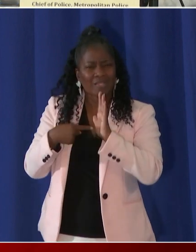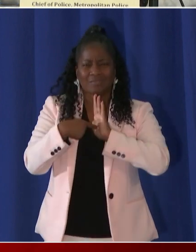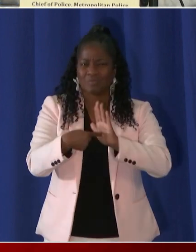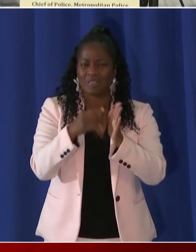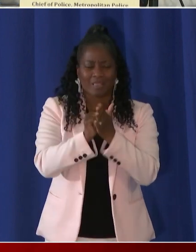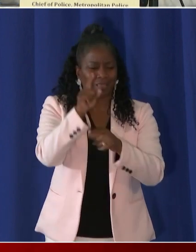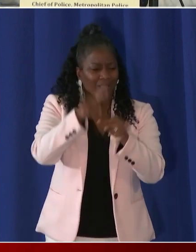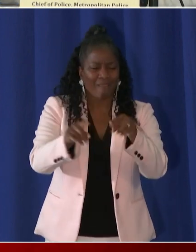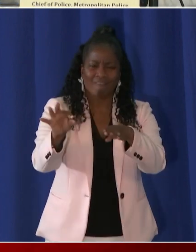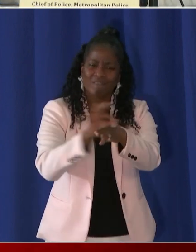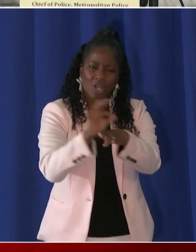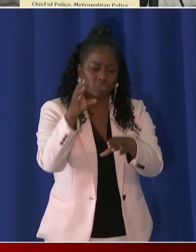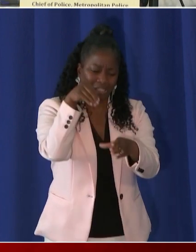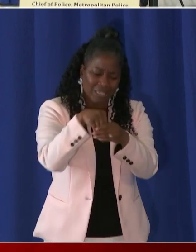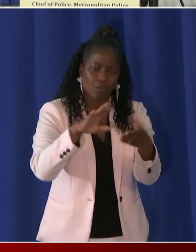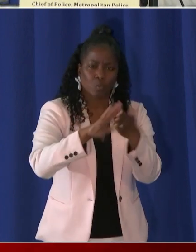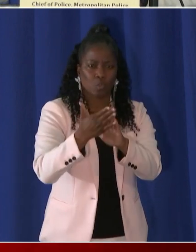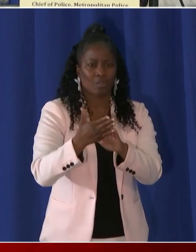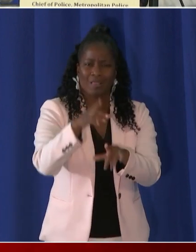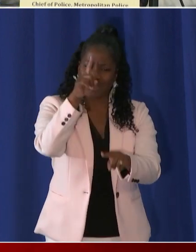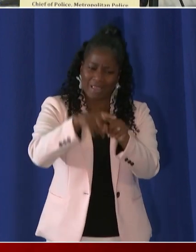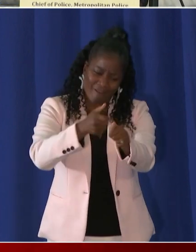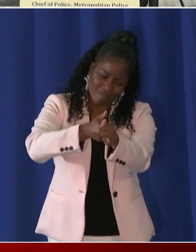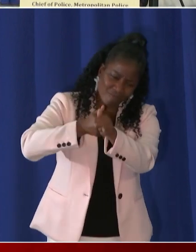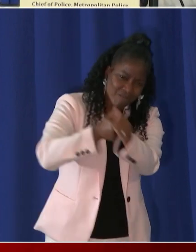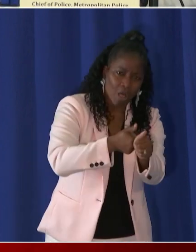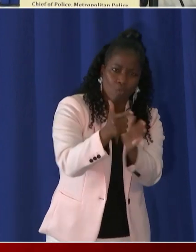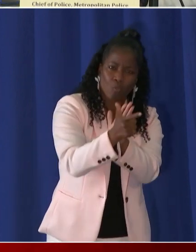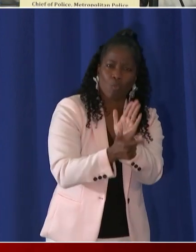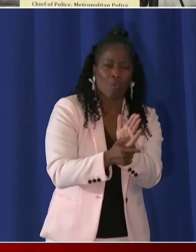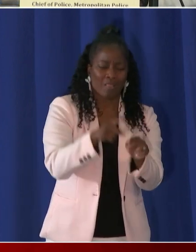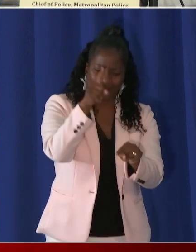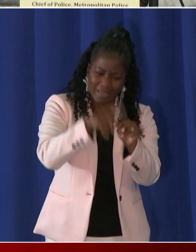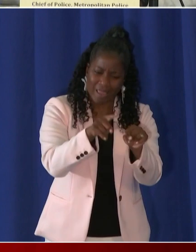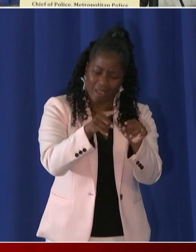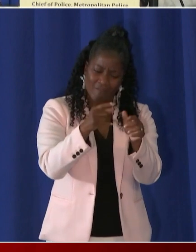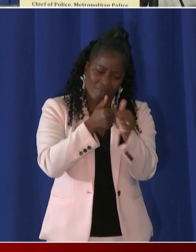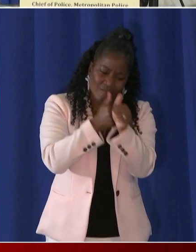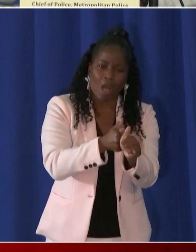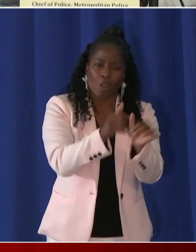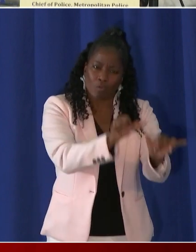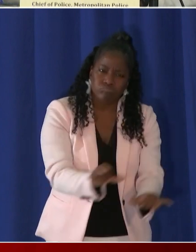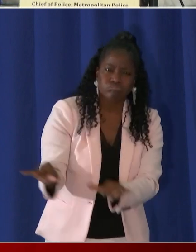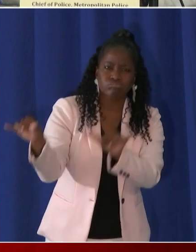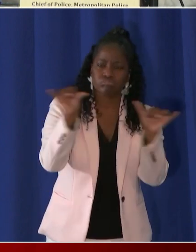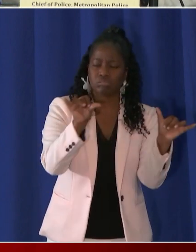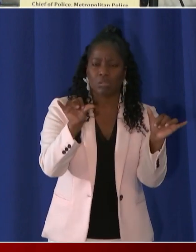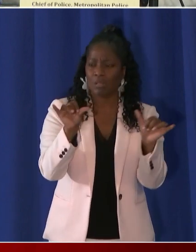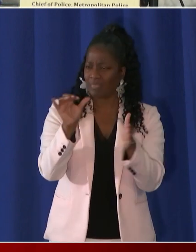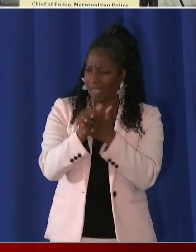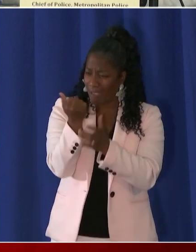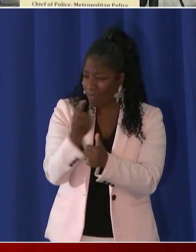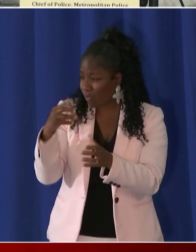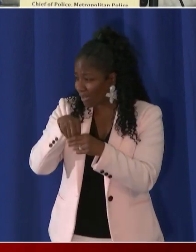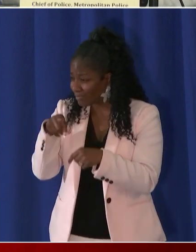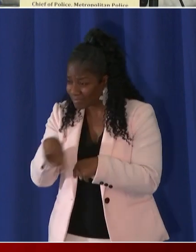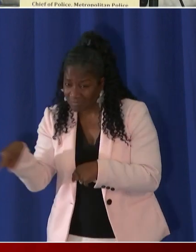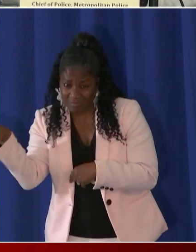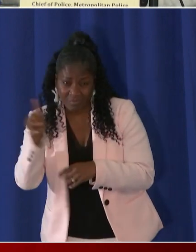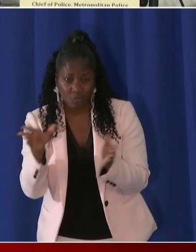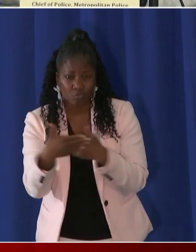in community. They cannot abide by the community norms that everyone in this room expects to live